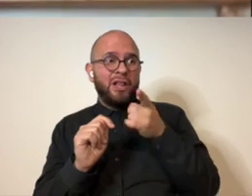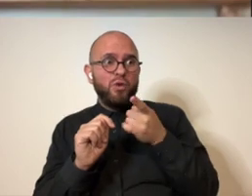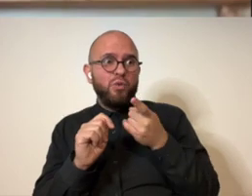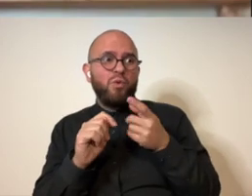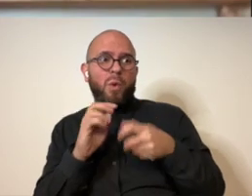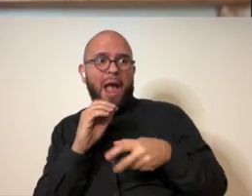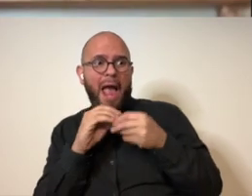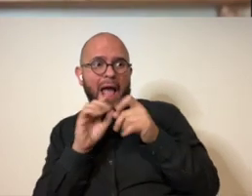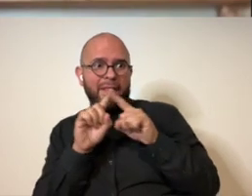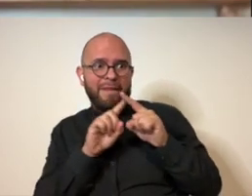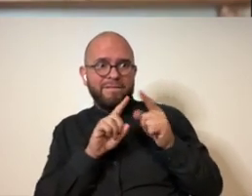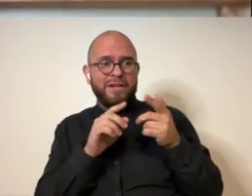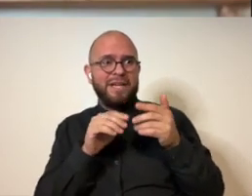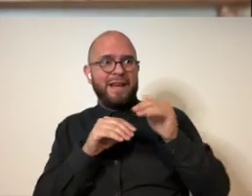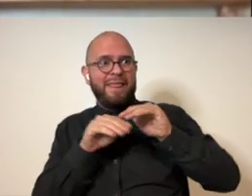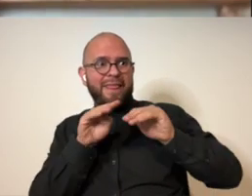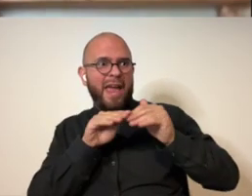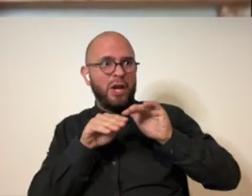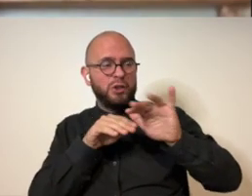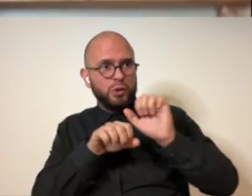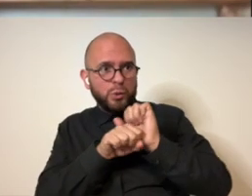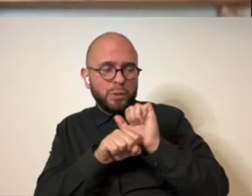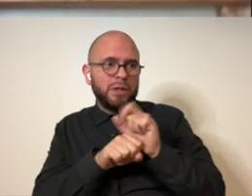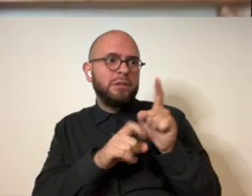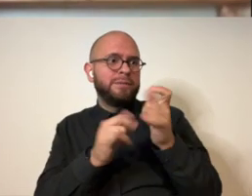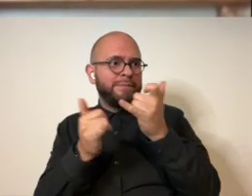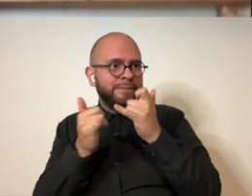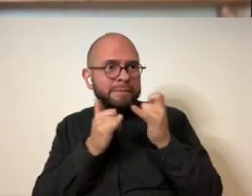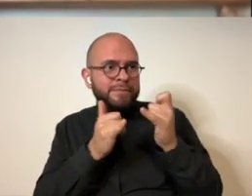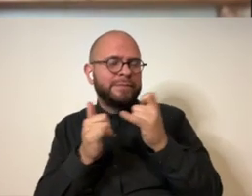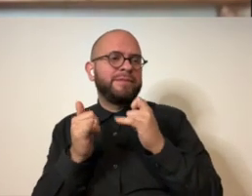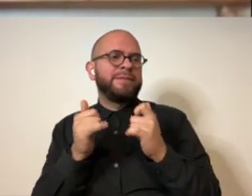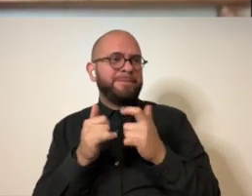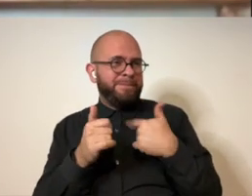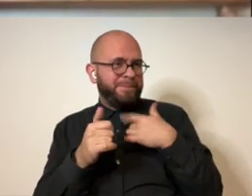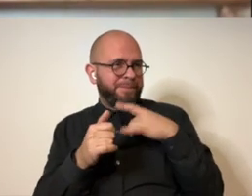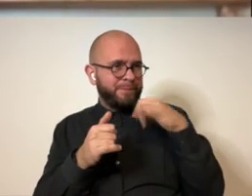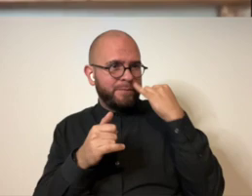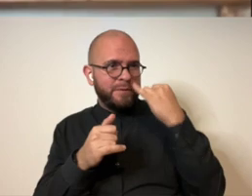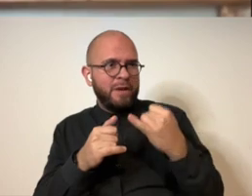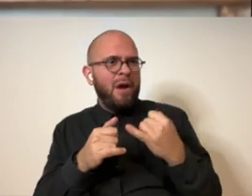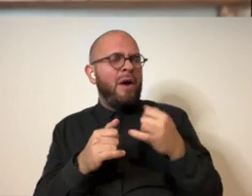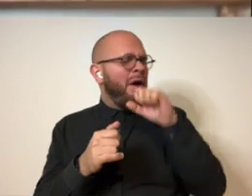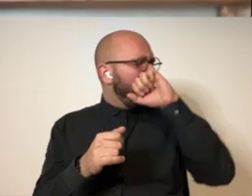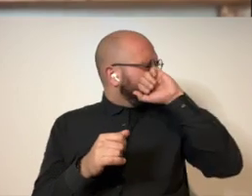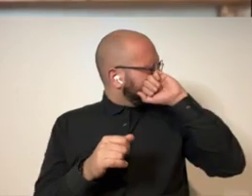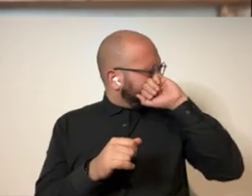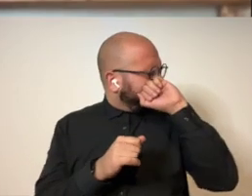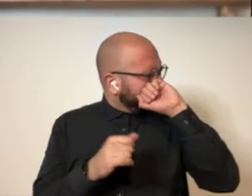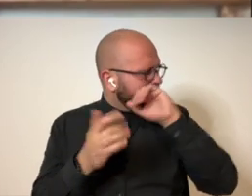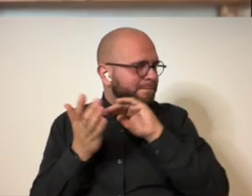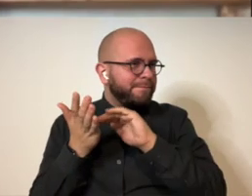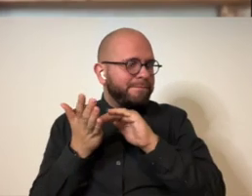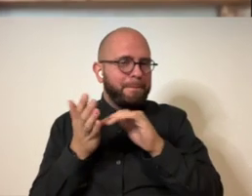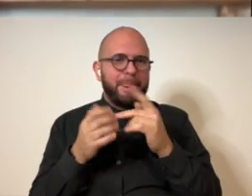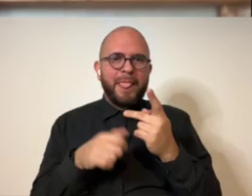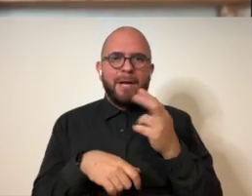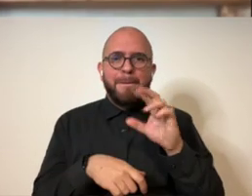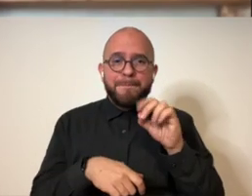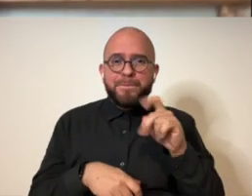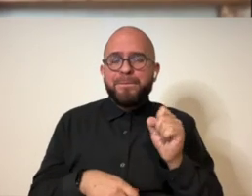you can figure it out. But I always like that because you can add in these different layers to your work and play with